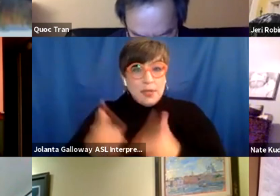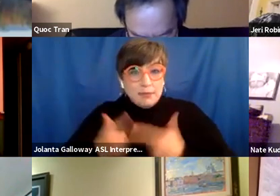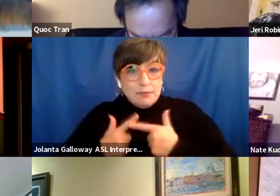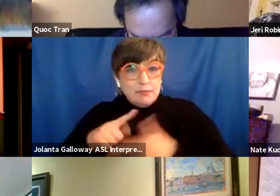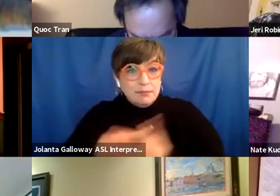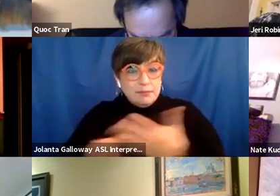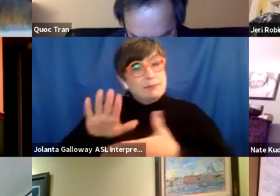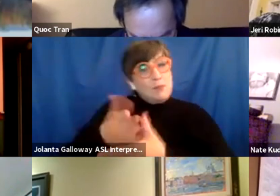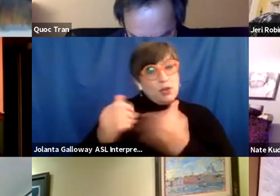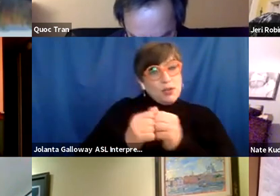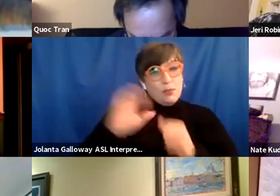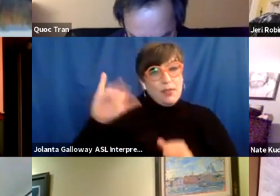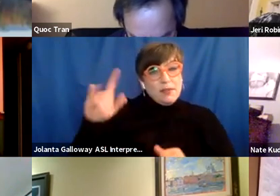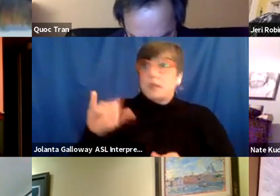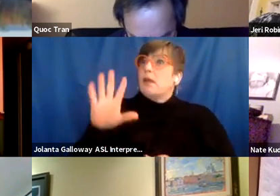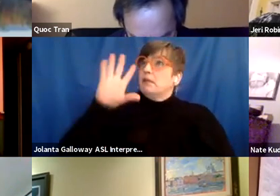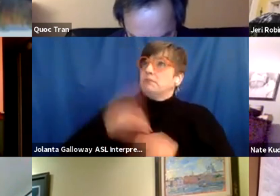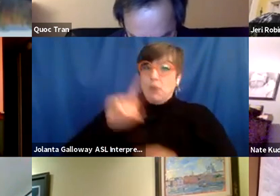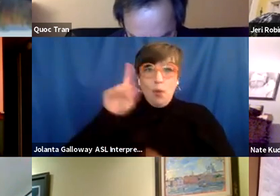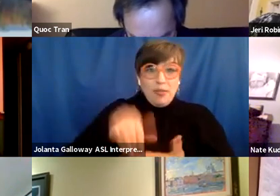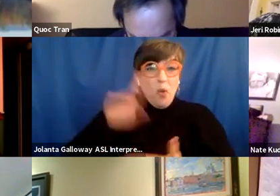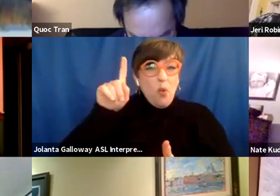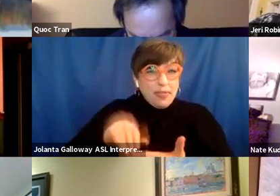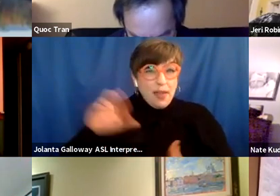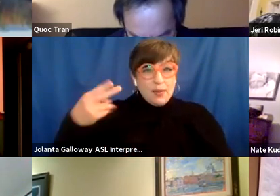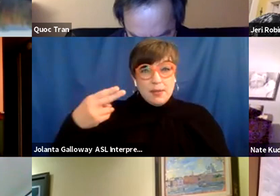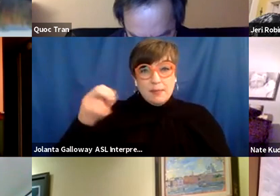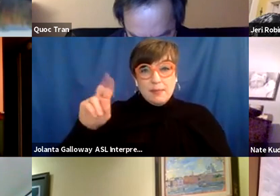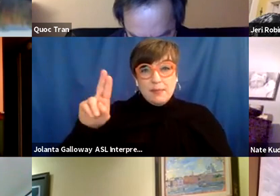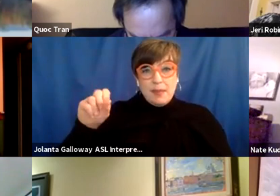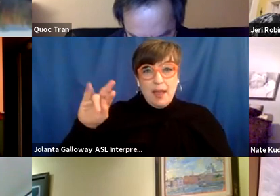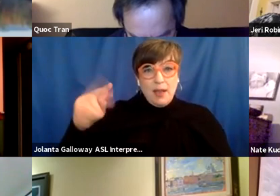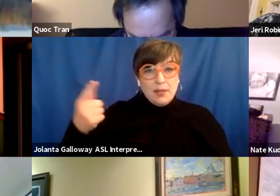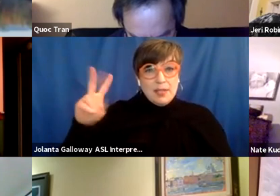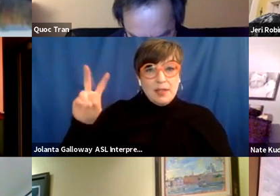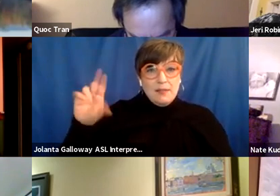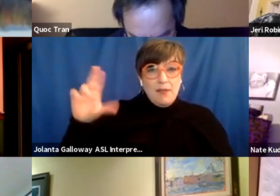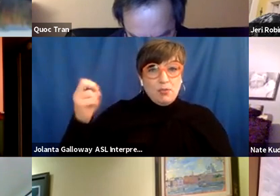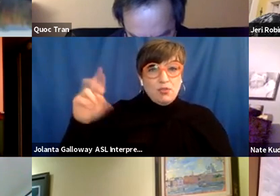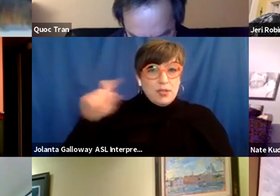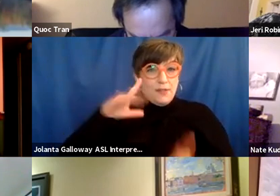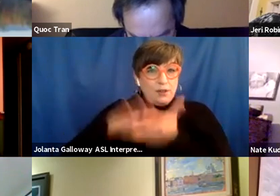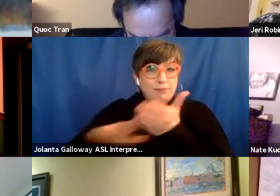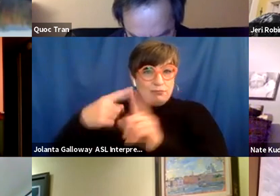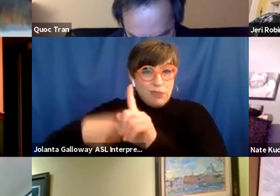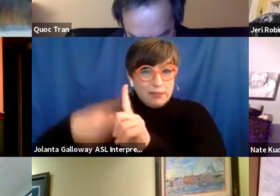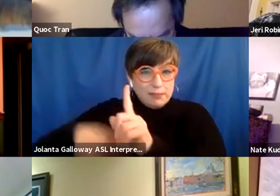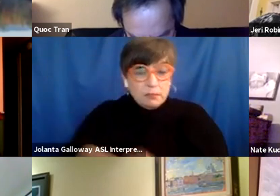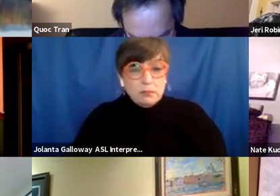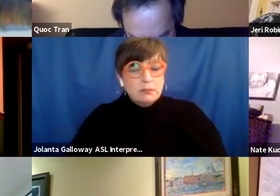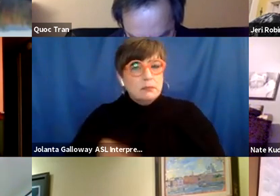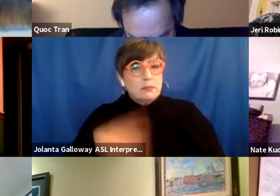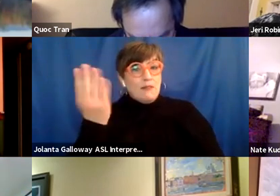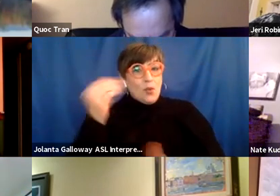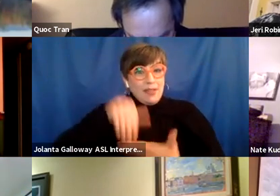the city. Actually, 1,000 housing vouchers have been secured. We've seen more than 14,000 connections with